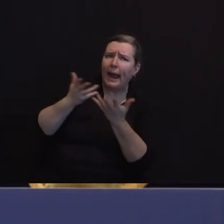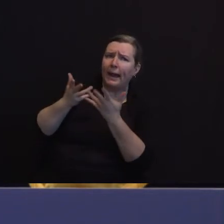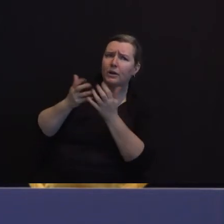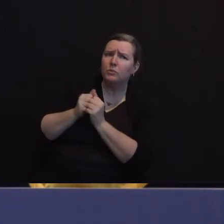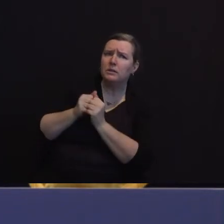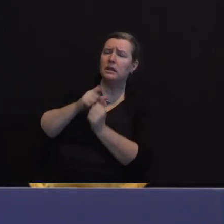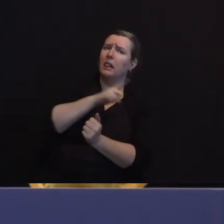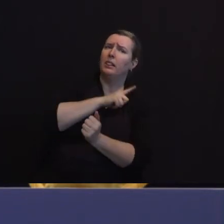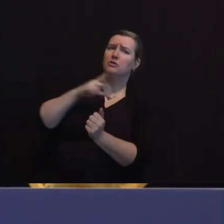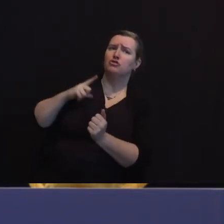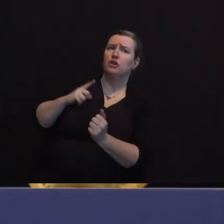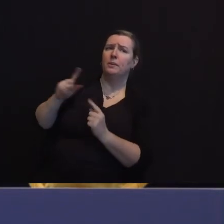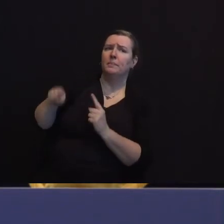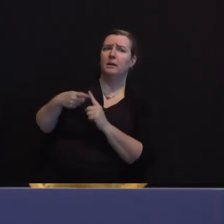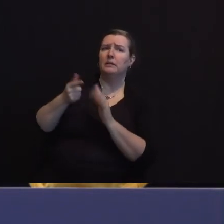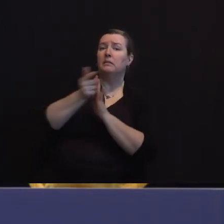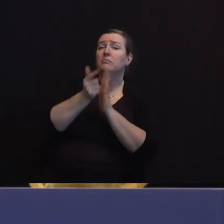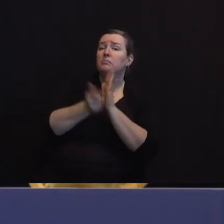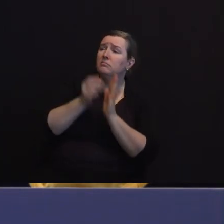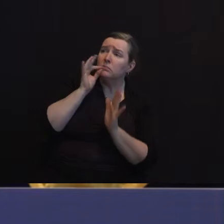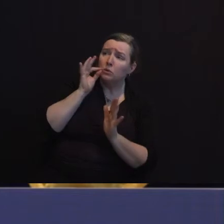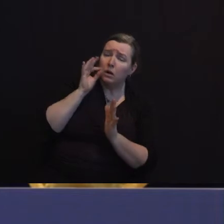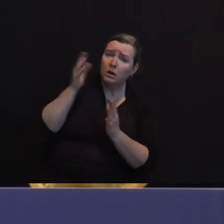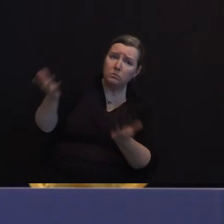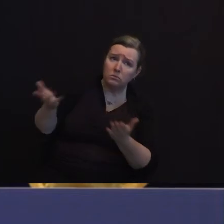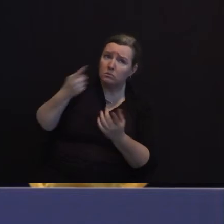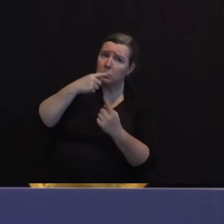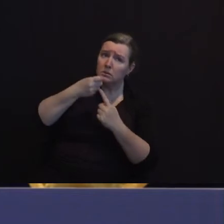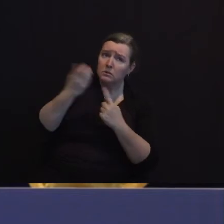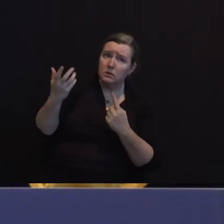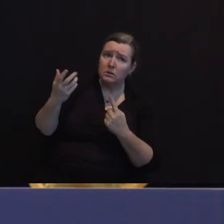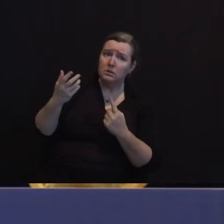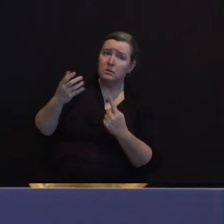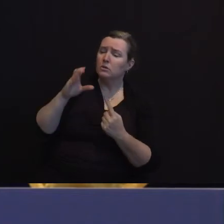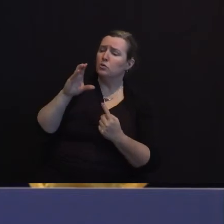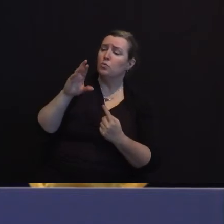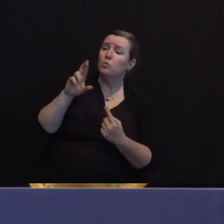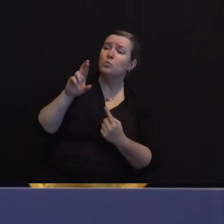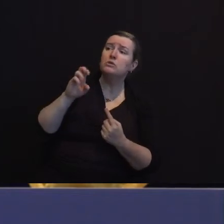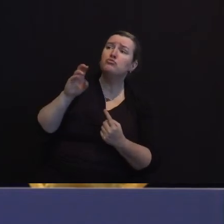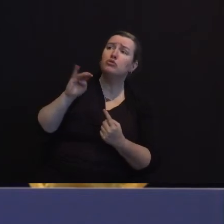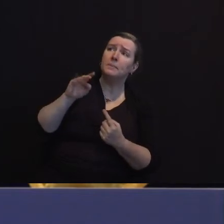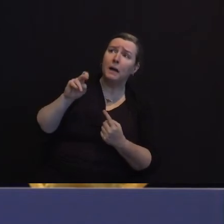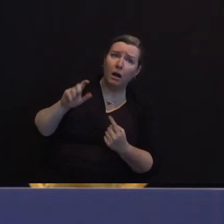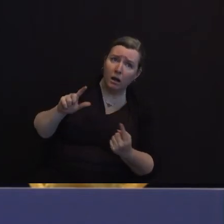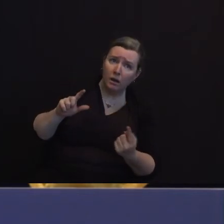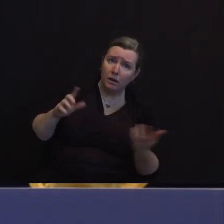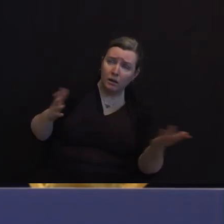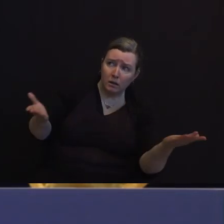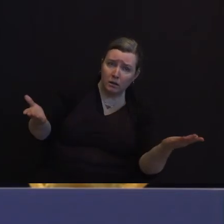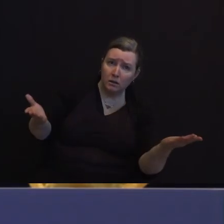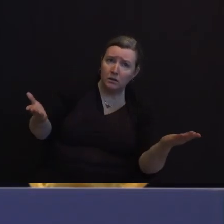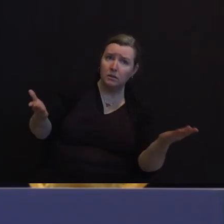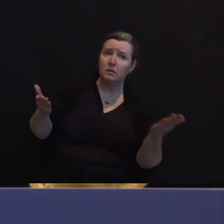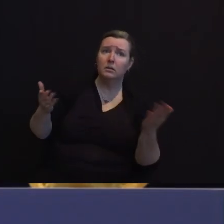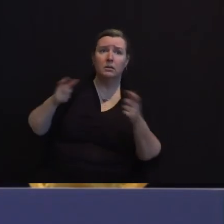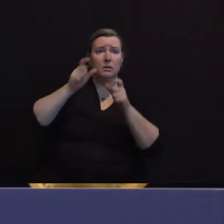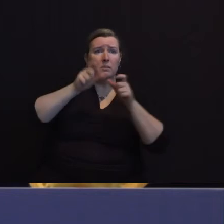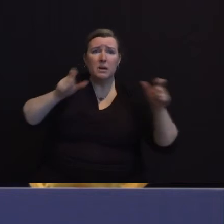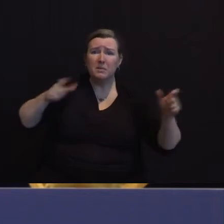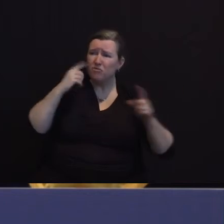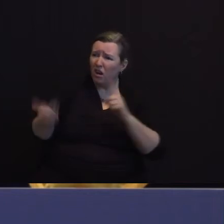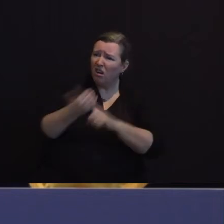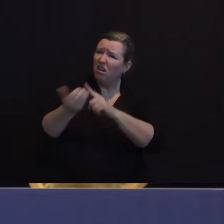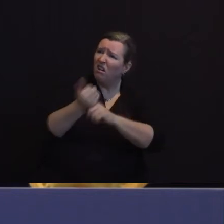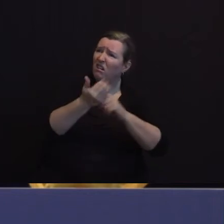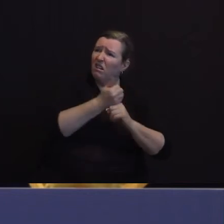legal marijuana and decriminalization bills? What would you say to people who have been arrested in recent weeks or the voters who supported the bills about